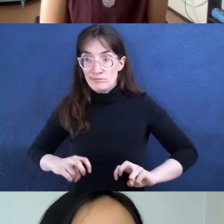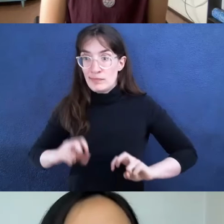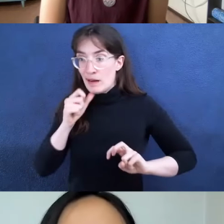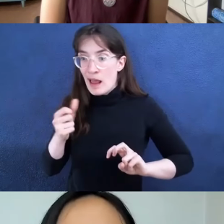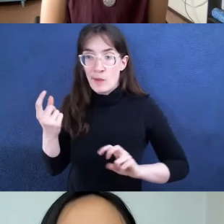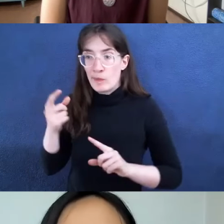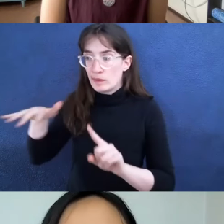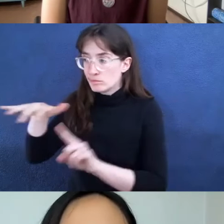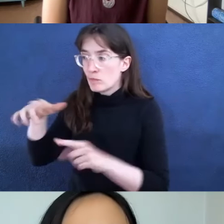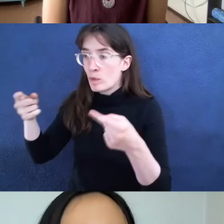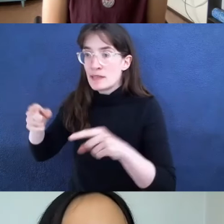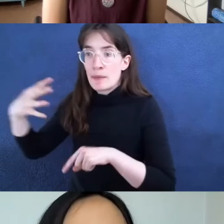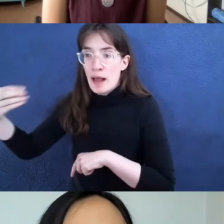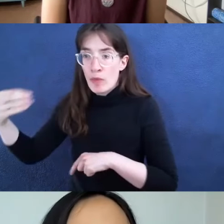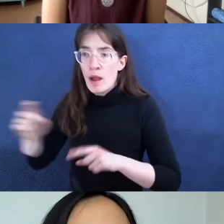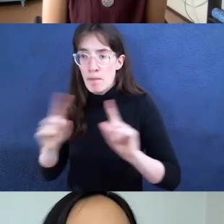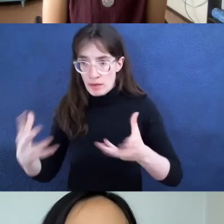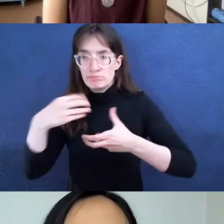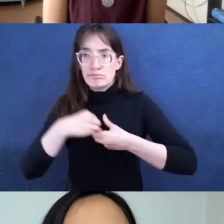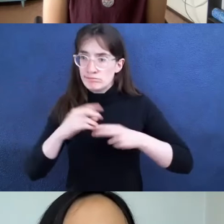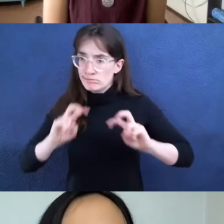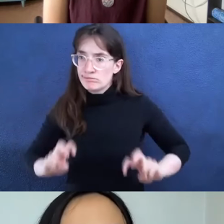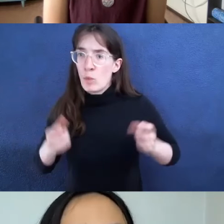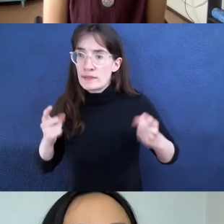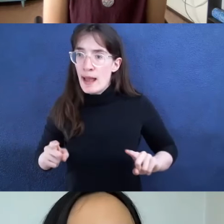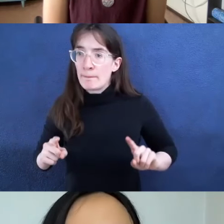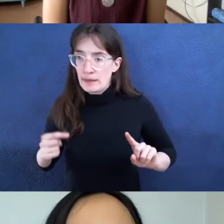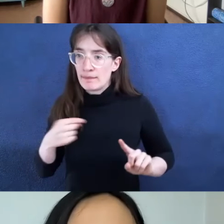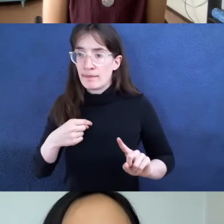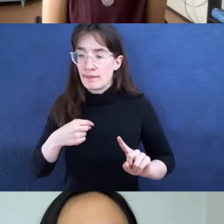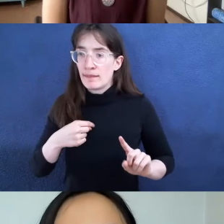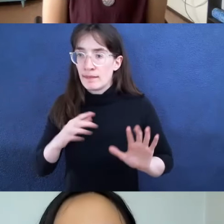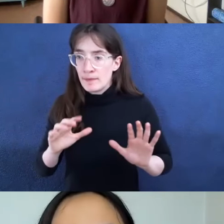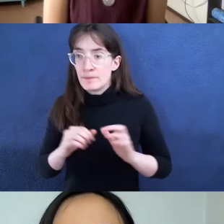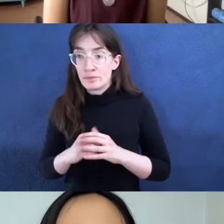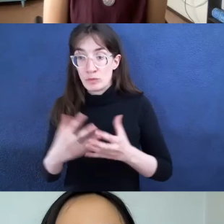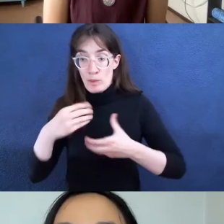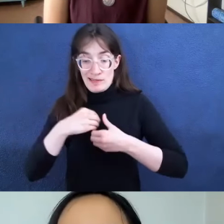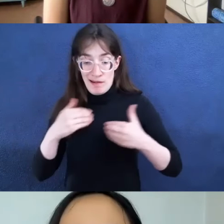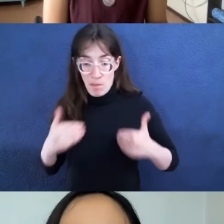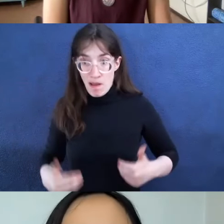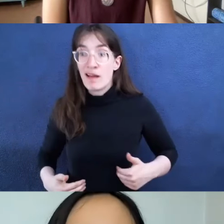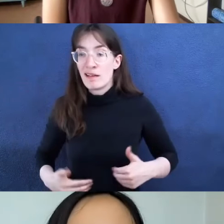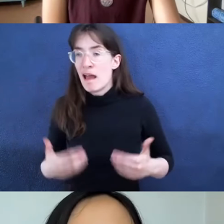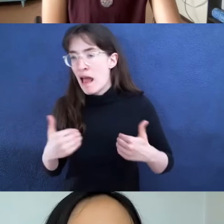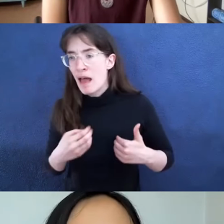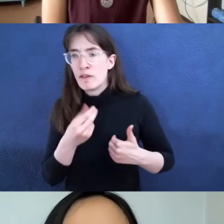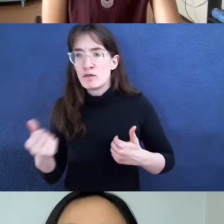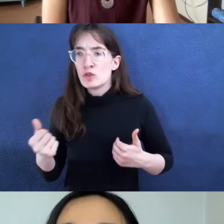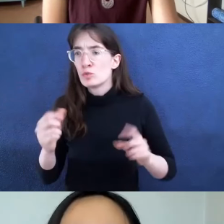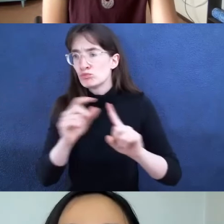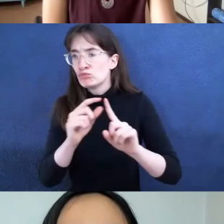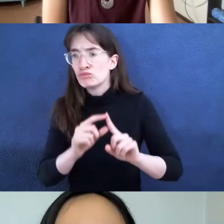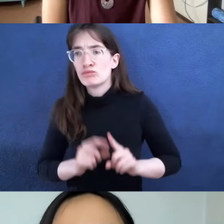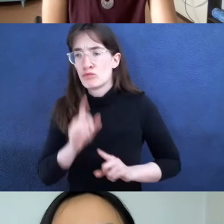aspect. So in terms of that, looking at what's going inward inside of us, there are a few terms that are really